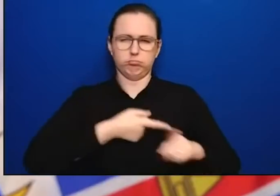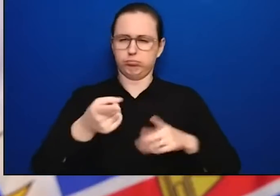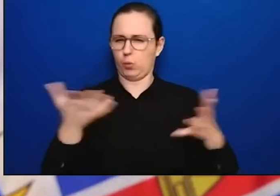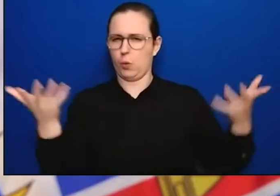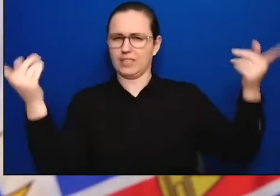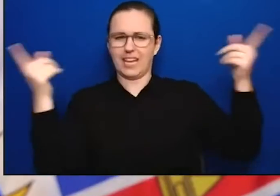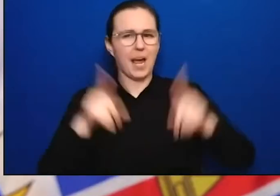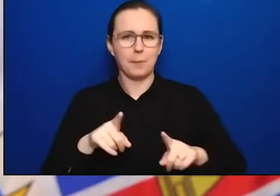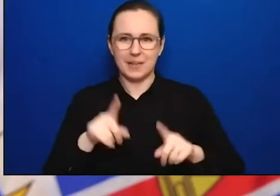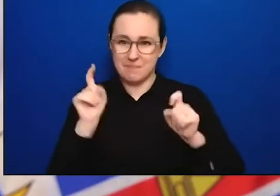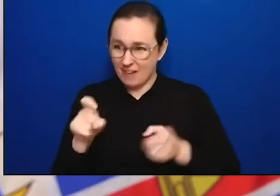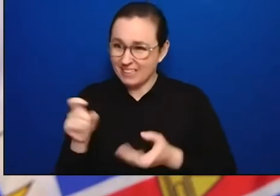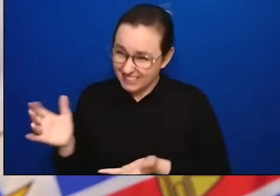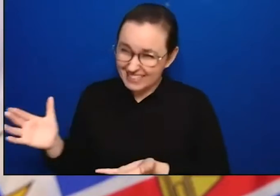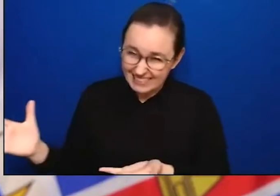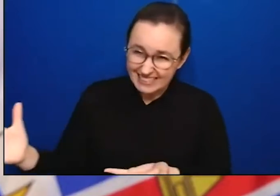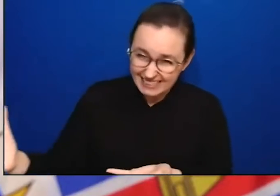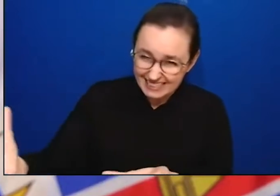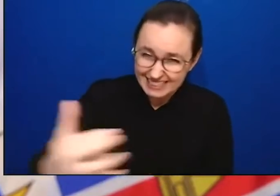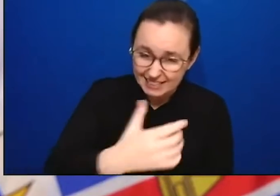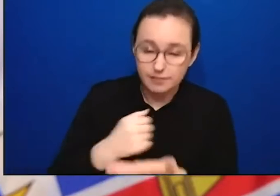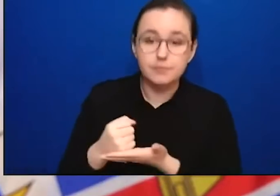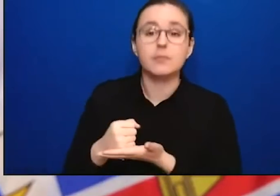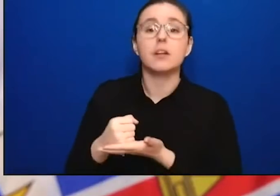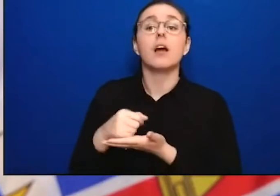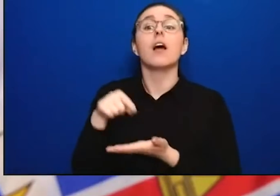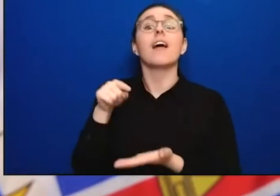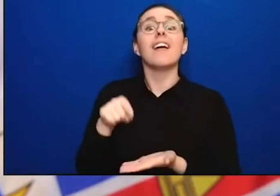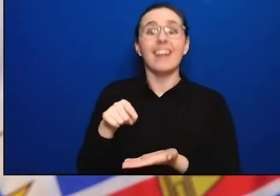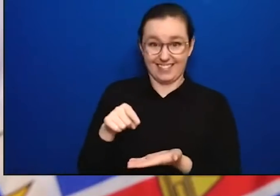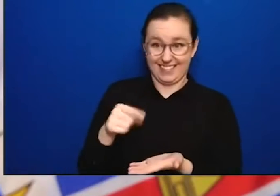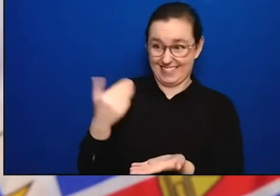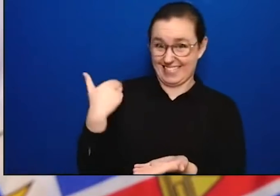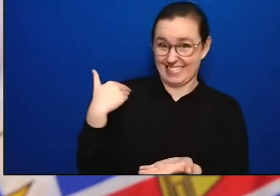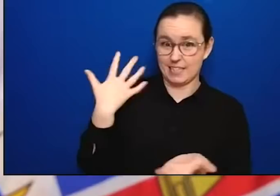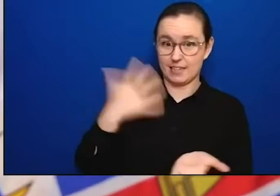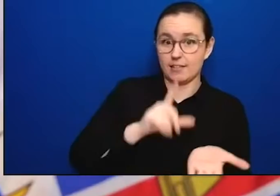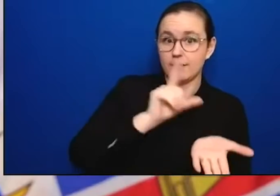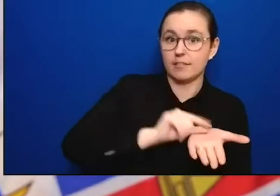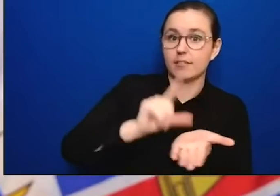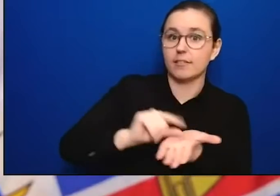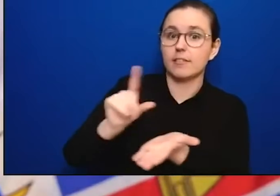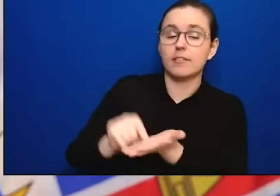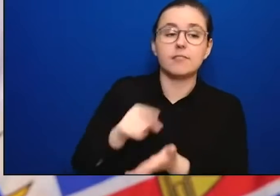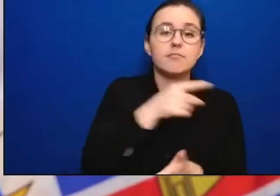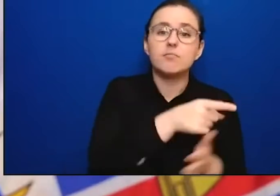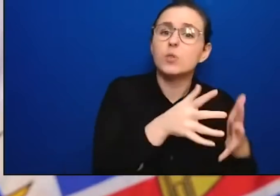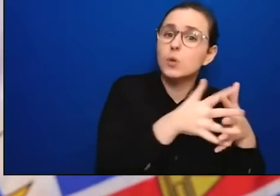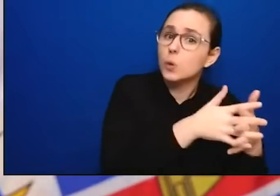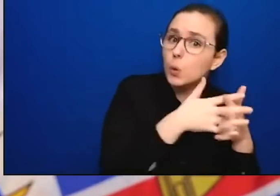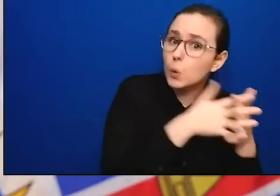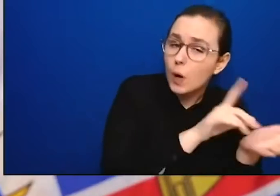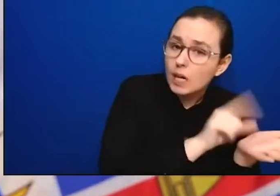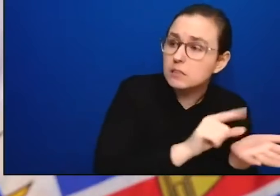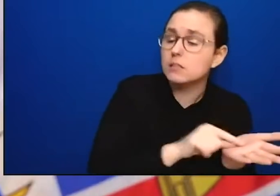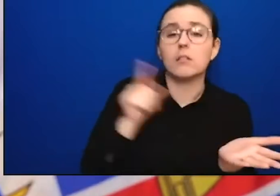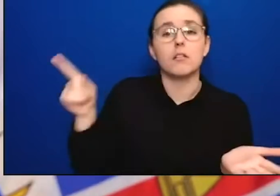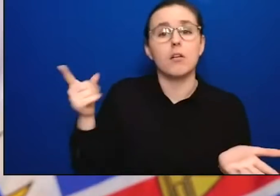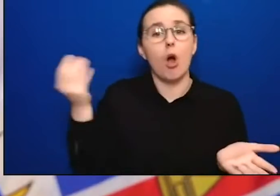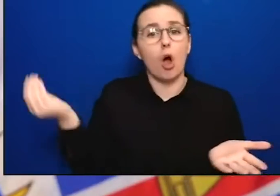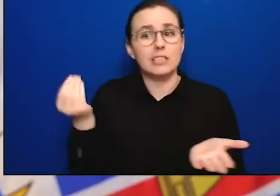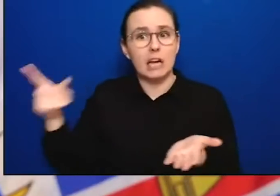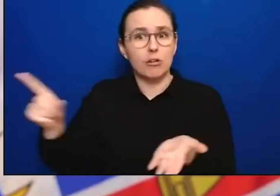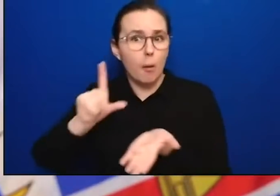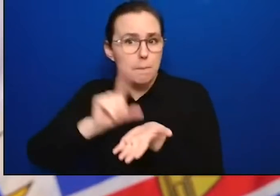In recent days, there have been a number of publications, 3 studies from the US. We've looked at additional information